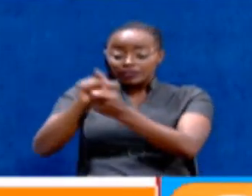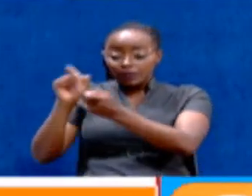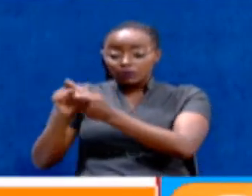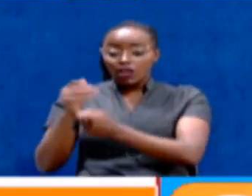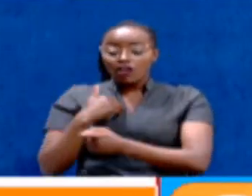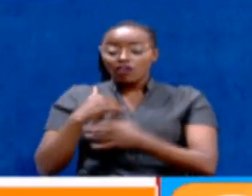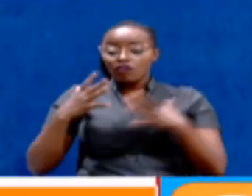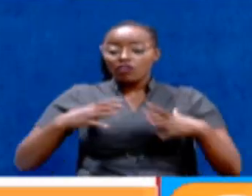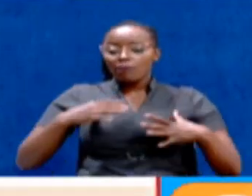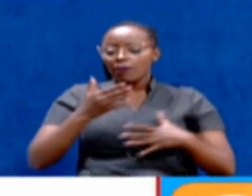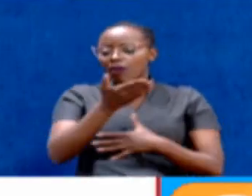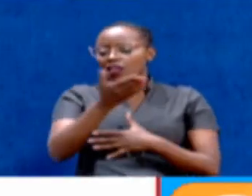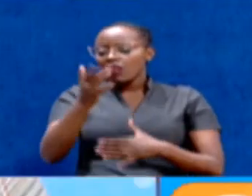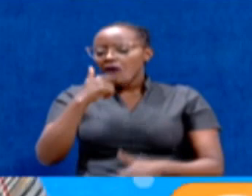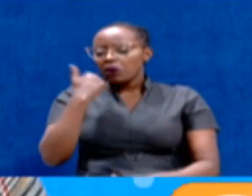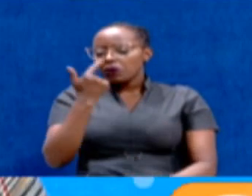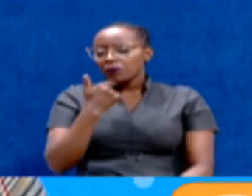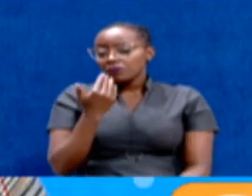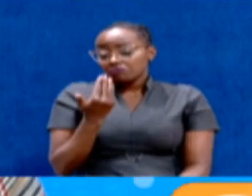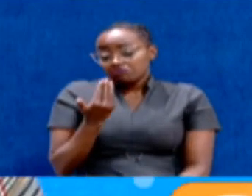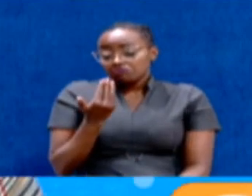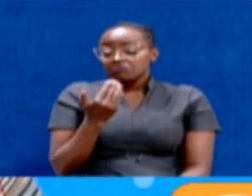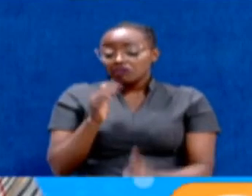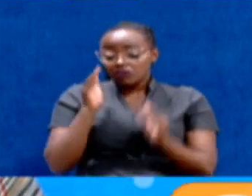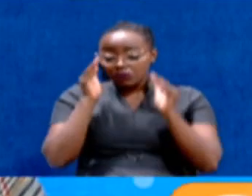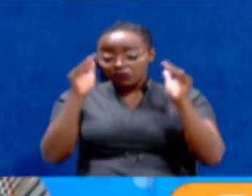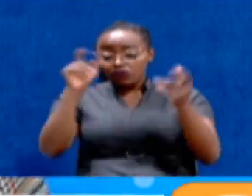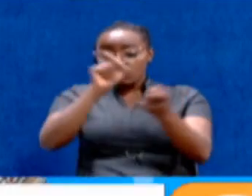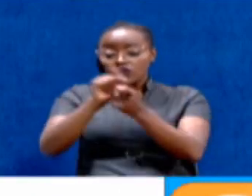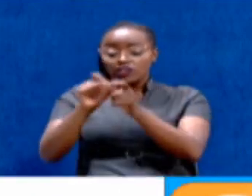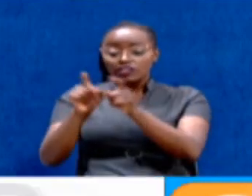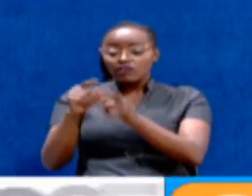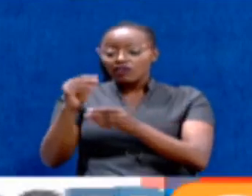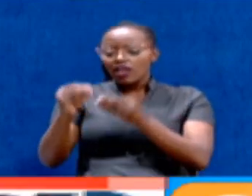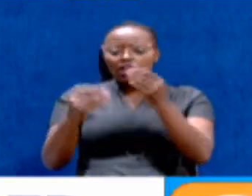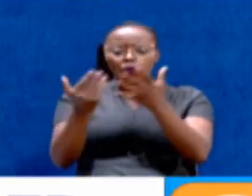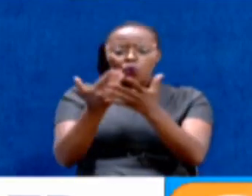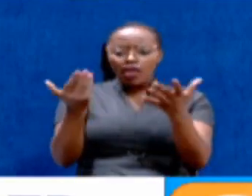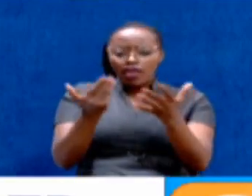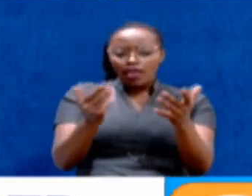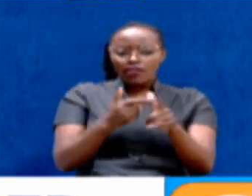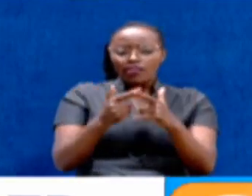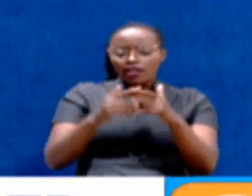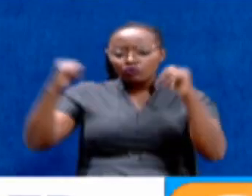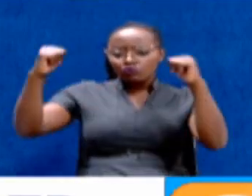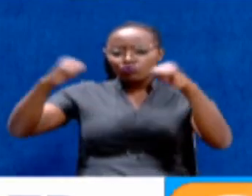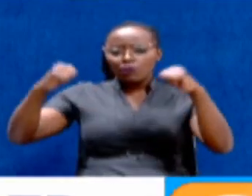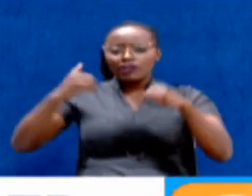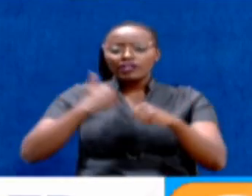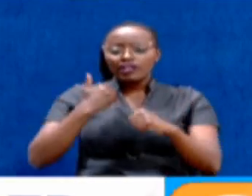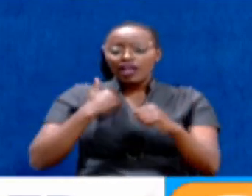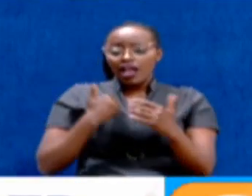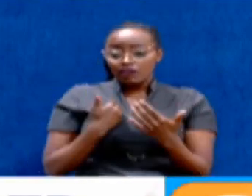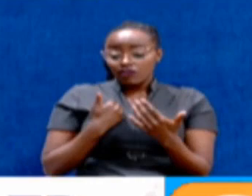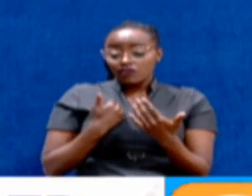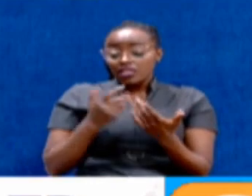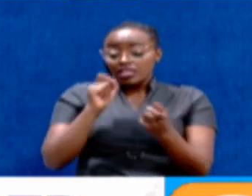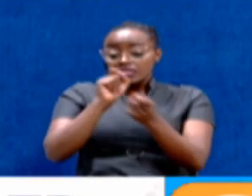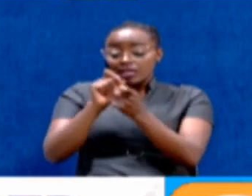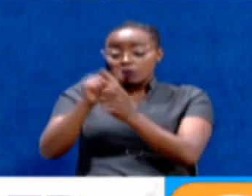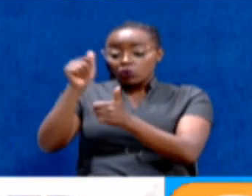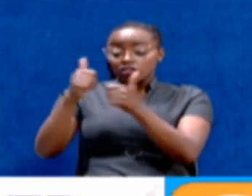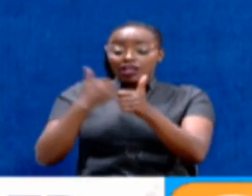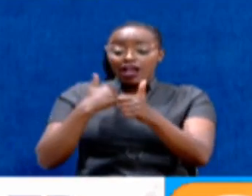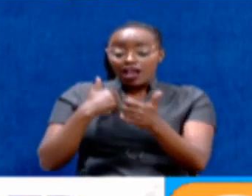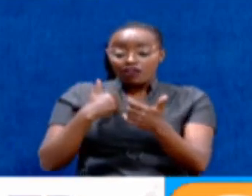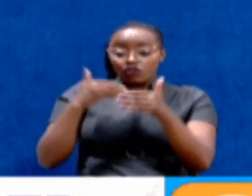sample, for those of us who have looked at samples and distribution, there is a probability of the type of, samples that